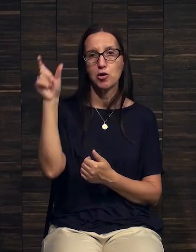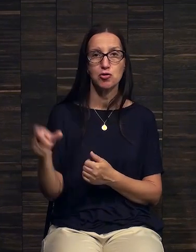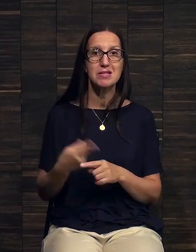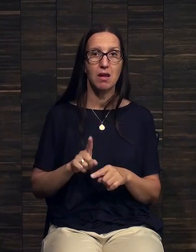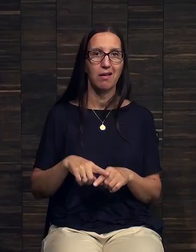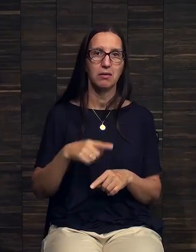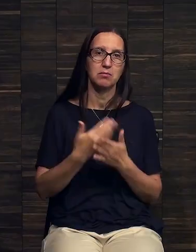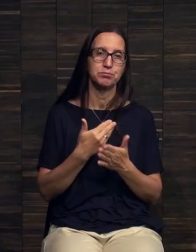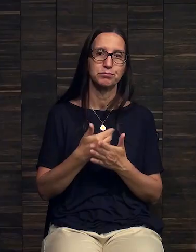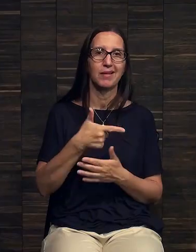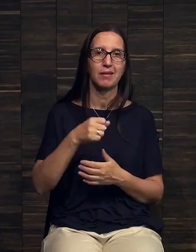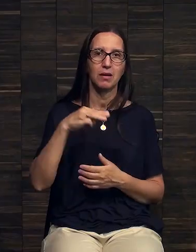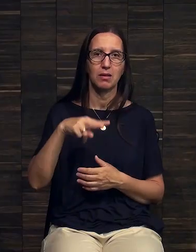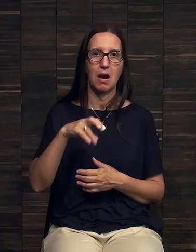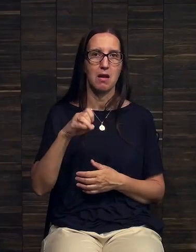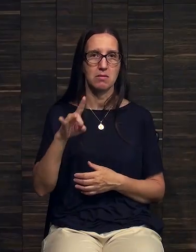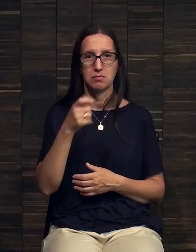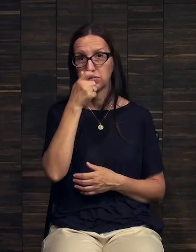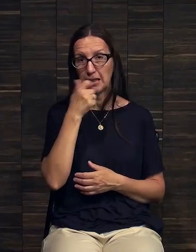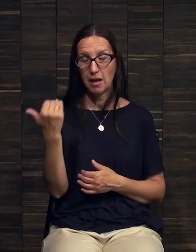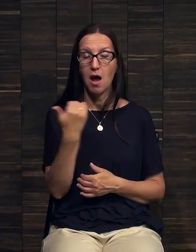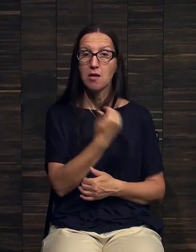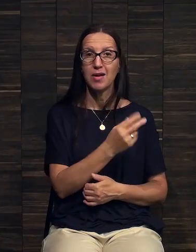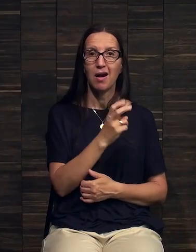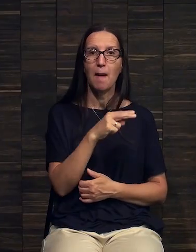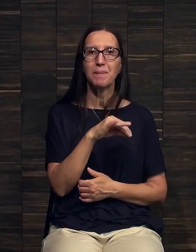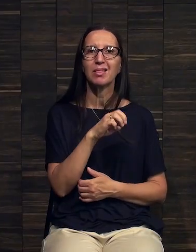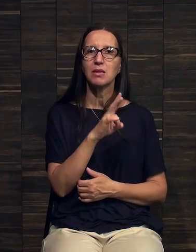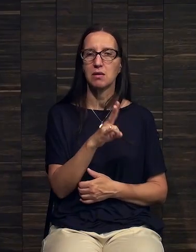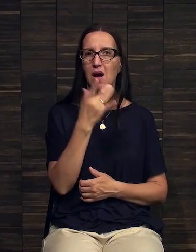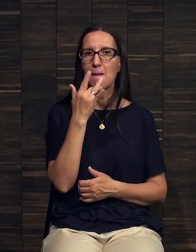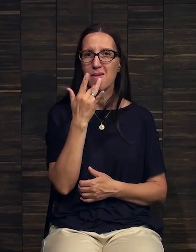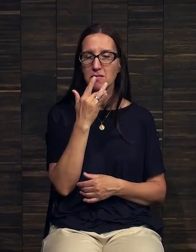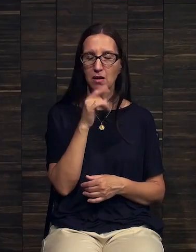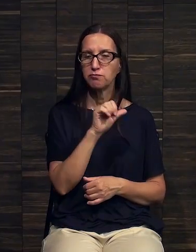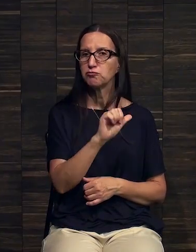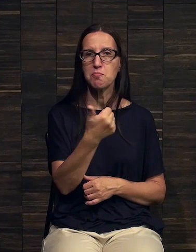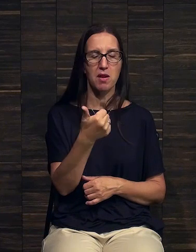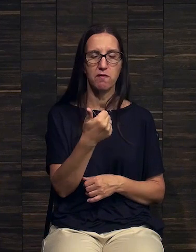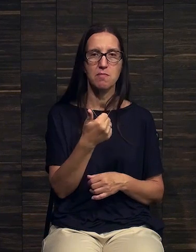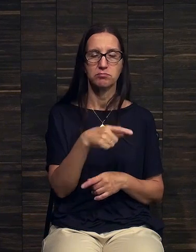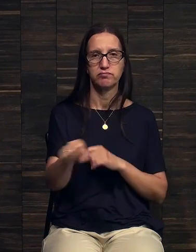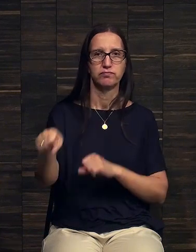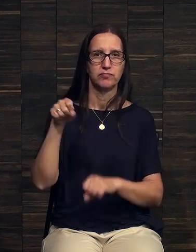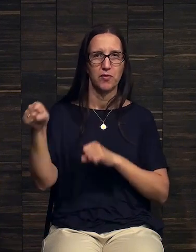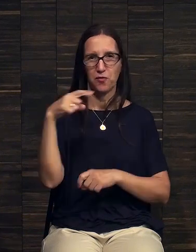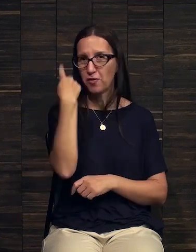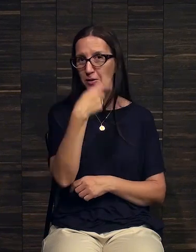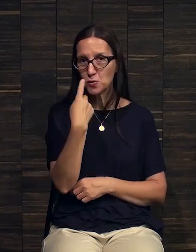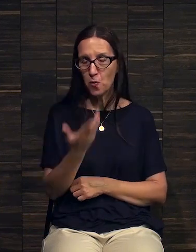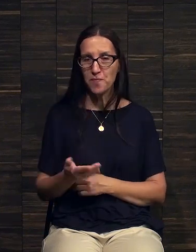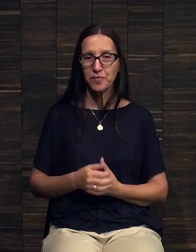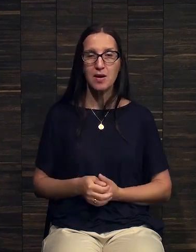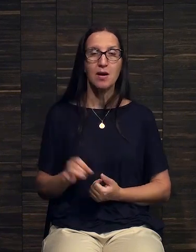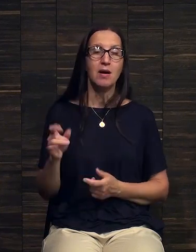he has a personality. This is Hitler. And America Captain in the first very issue hits in the